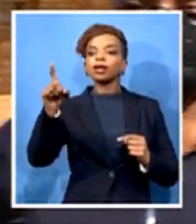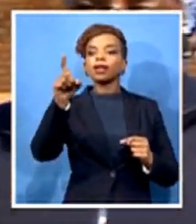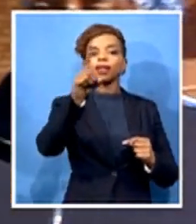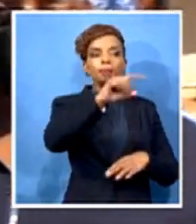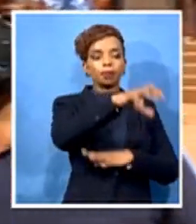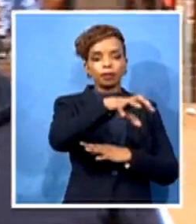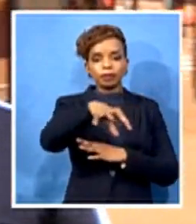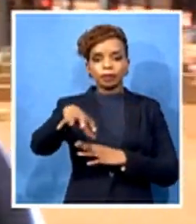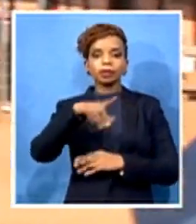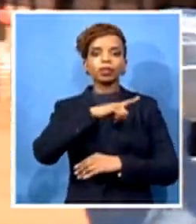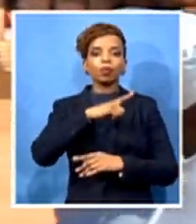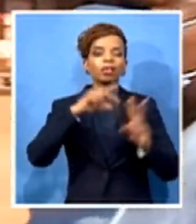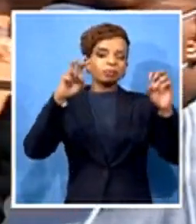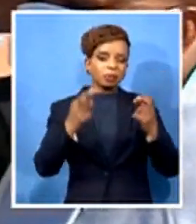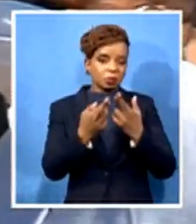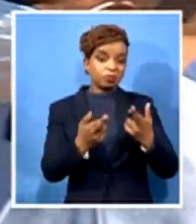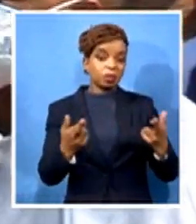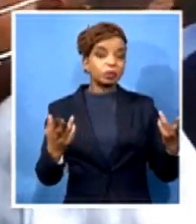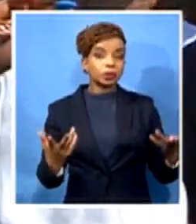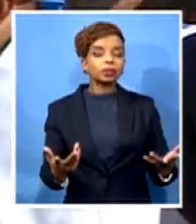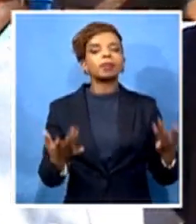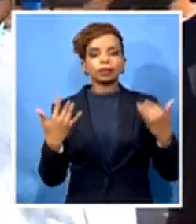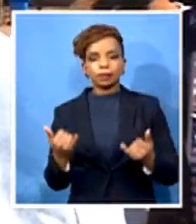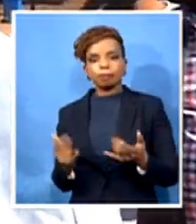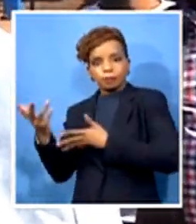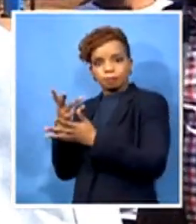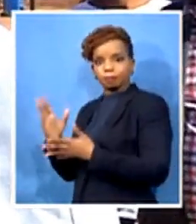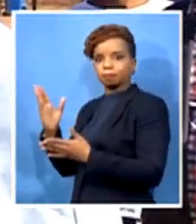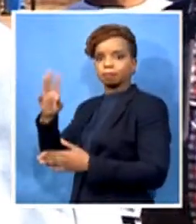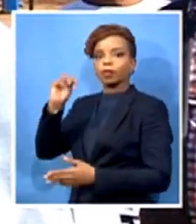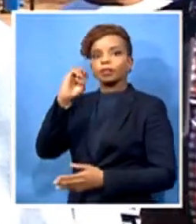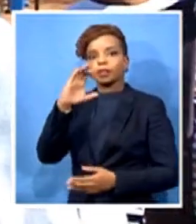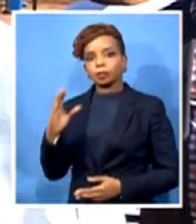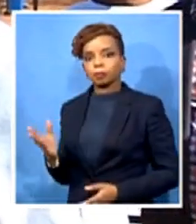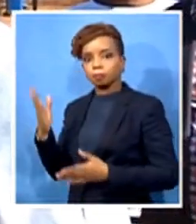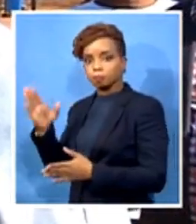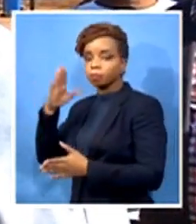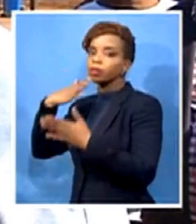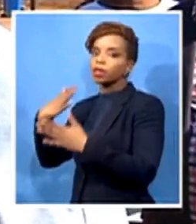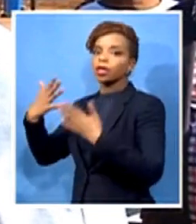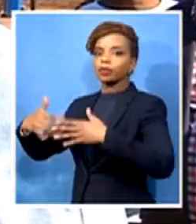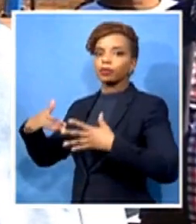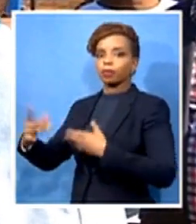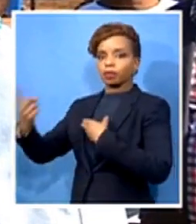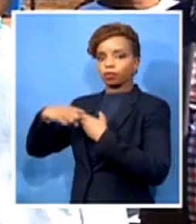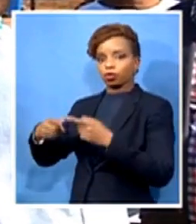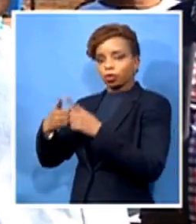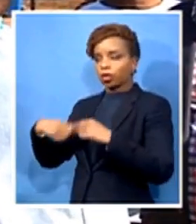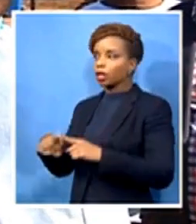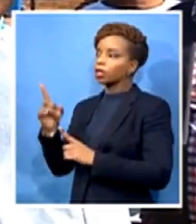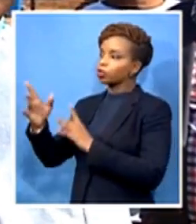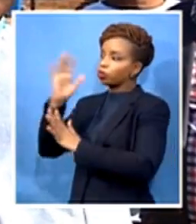go to MEC. Thank you so much for joining us. Can you just please tell me, it's obviously around 10 o'clock, children